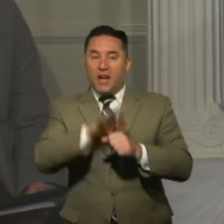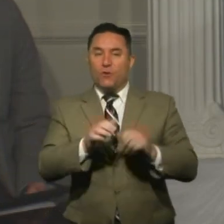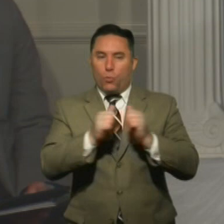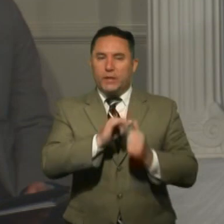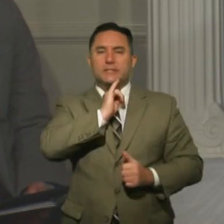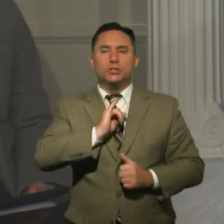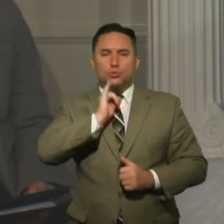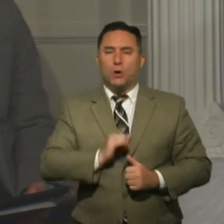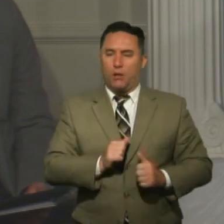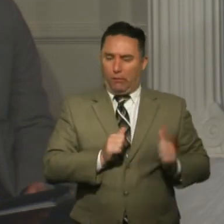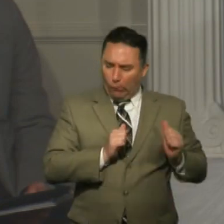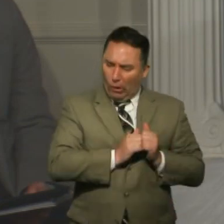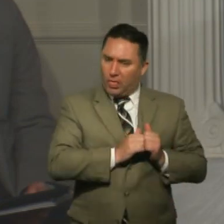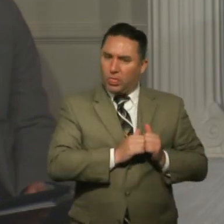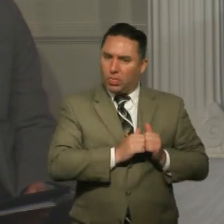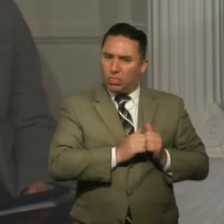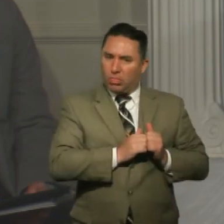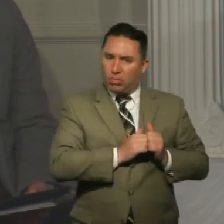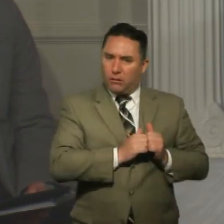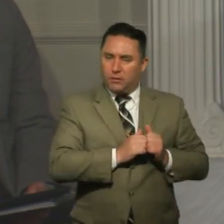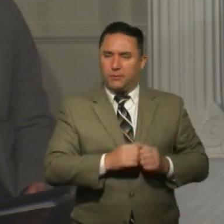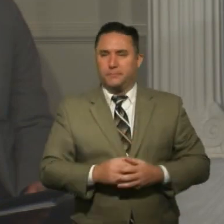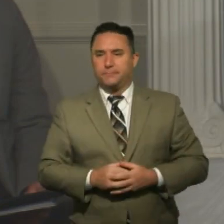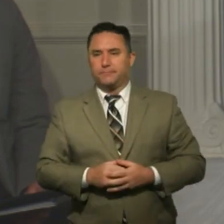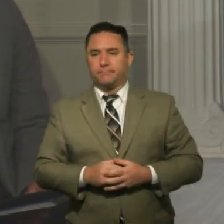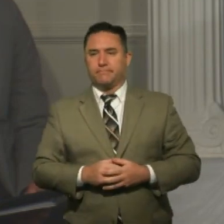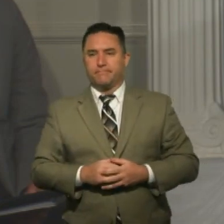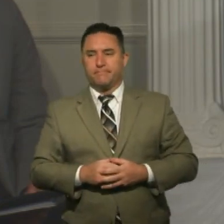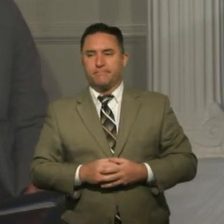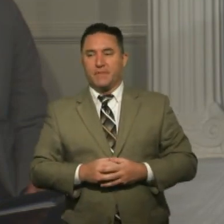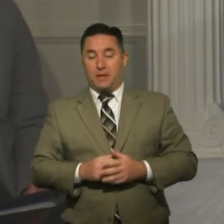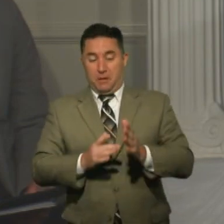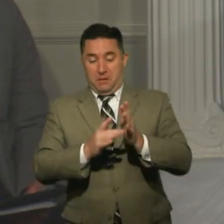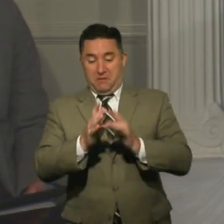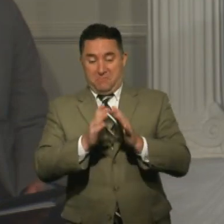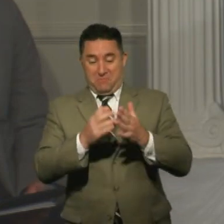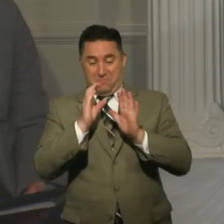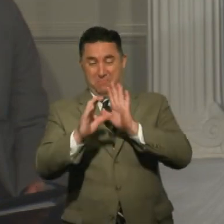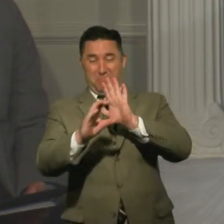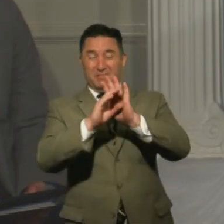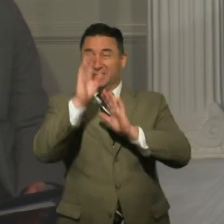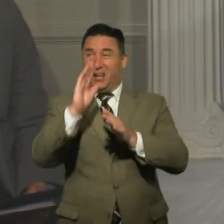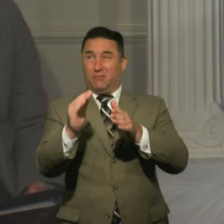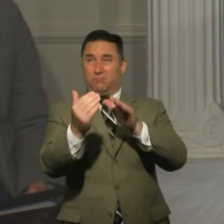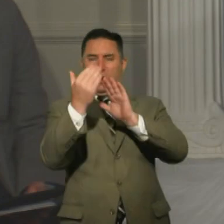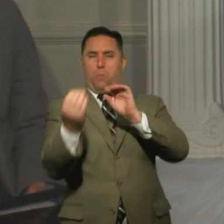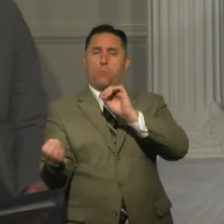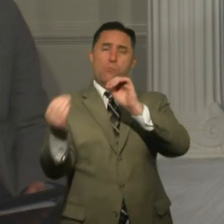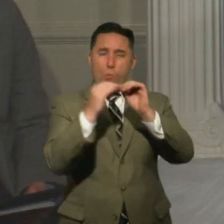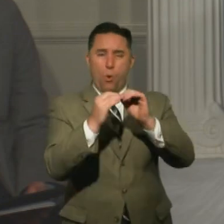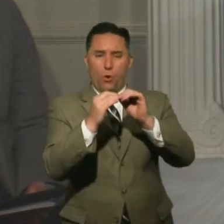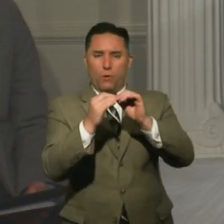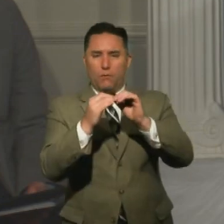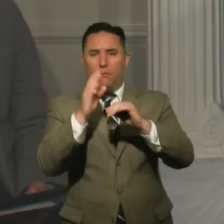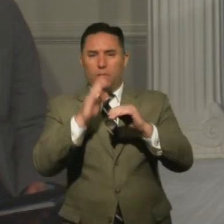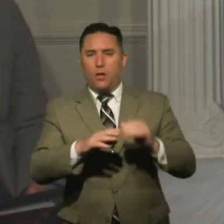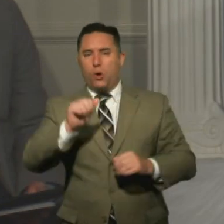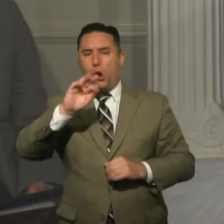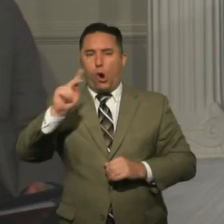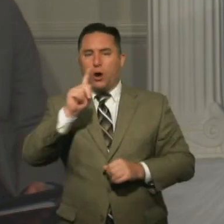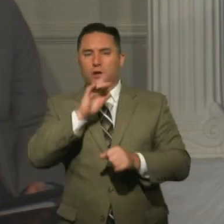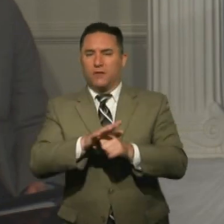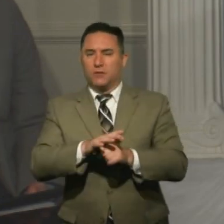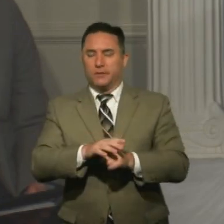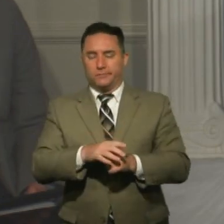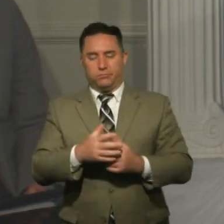Covenant there with them. I don't know if anything in the Bible stood for the presence of God more than the Ark of the Covenant. It